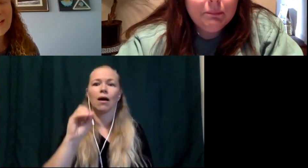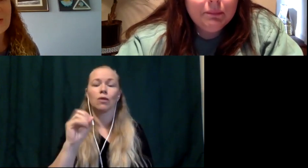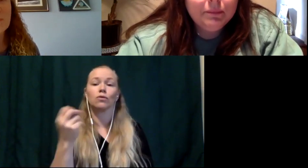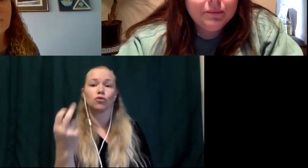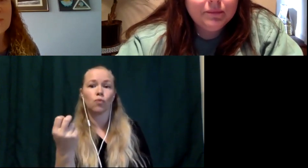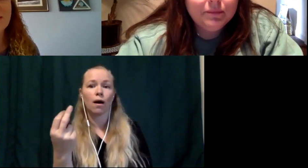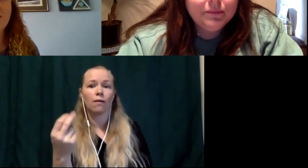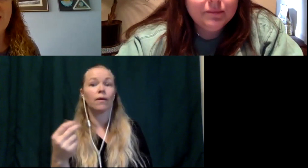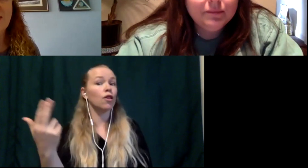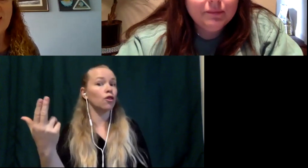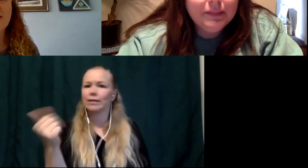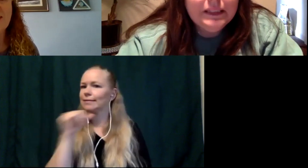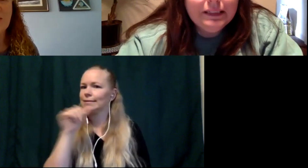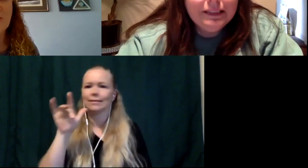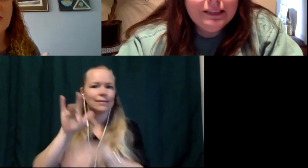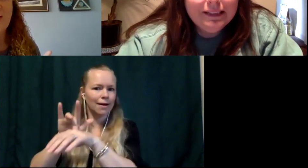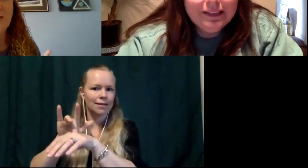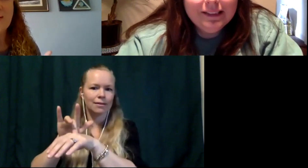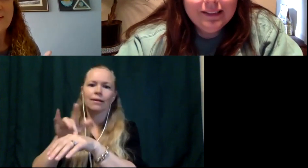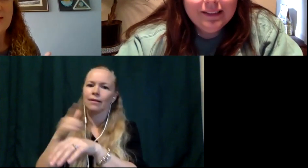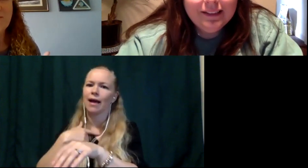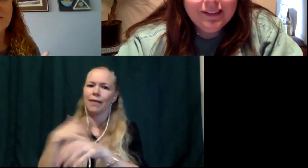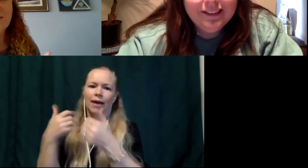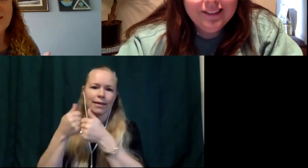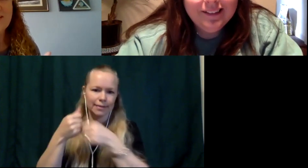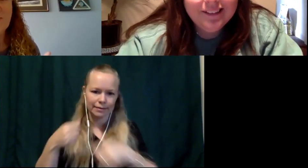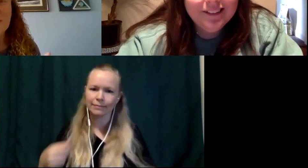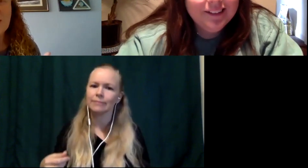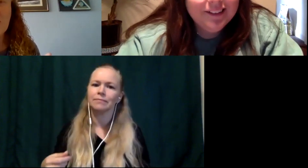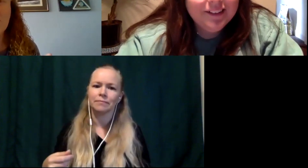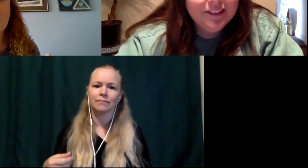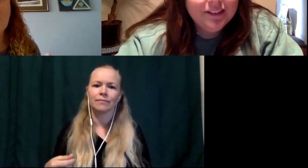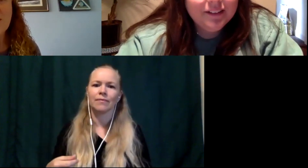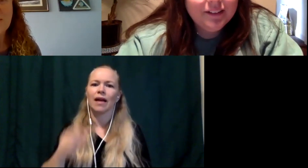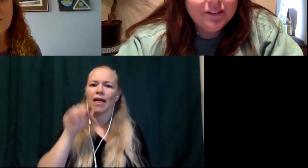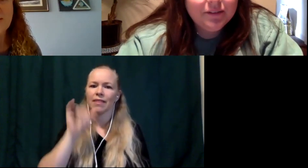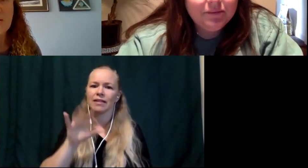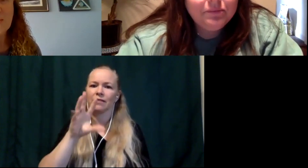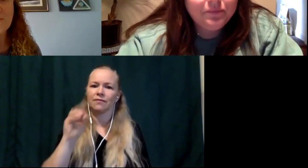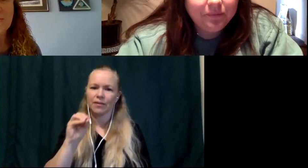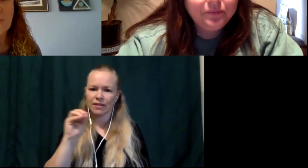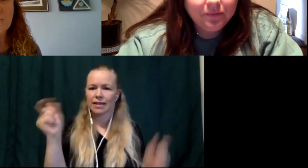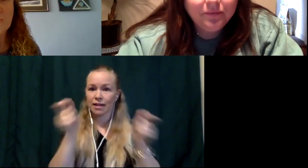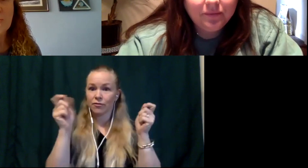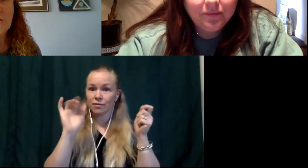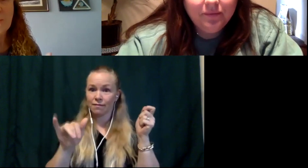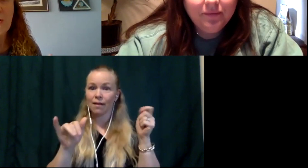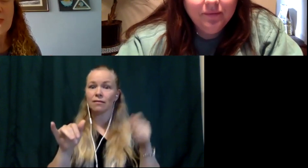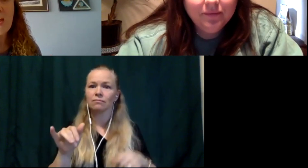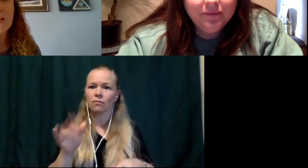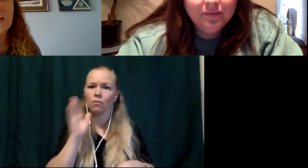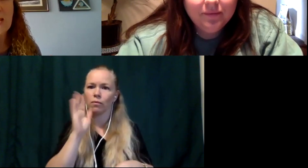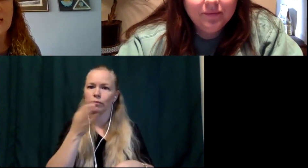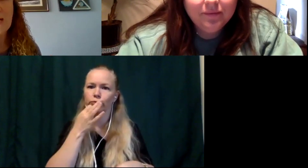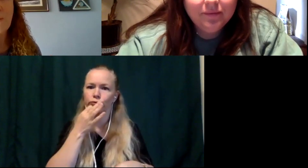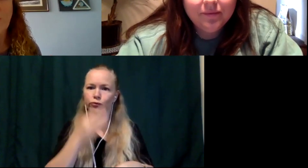didn't land on the moon because they had the accident there. That's the 50th anniversary of that mission is coming up, so I'm sure you'll hear about